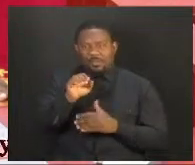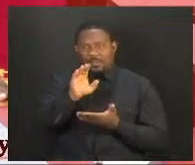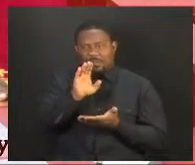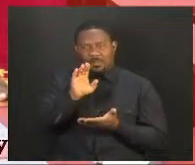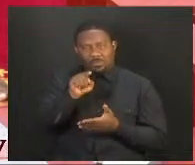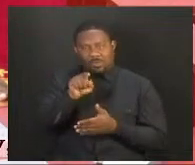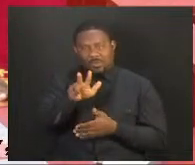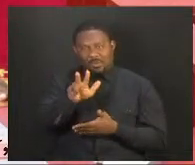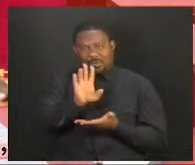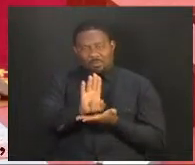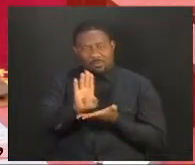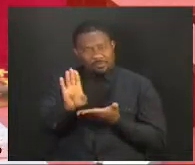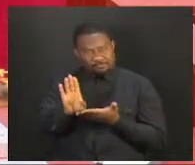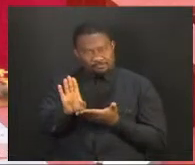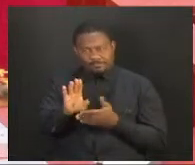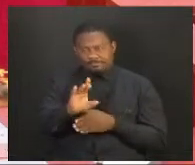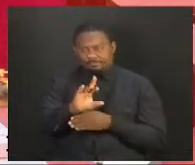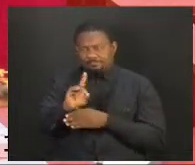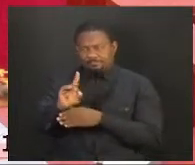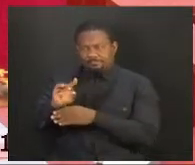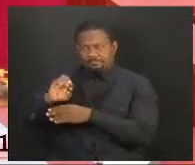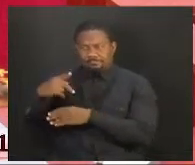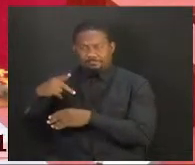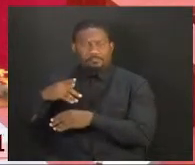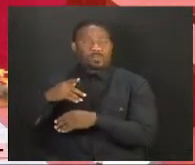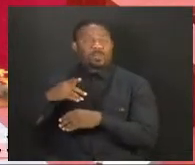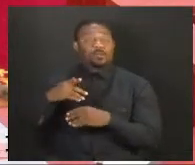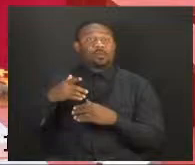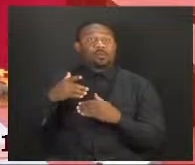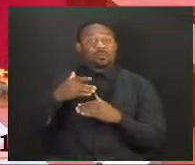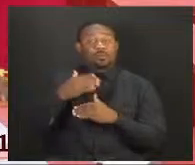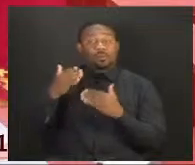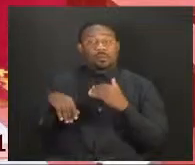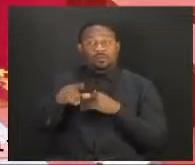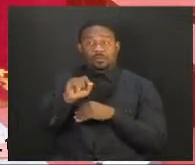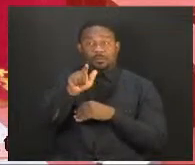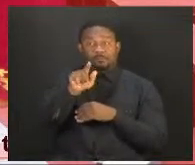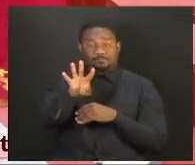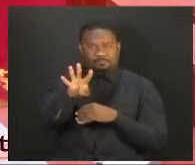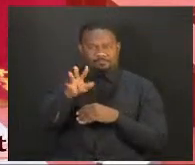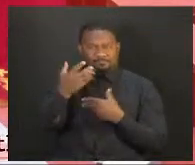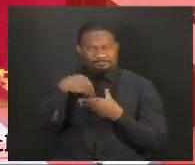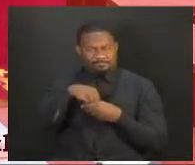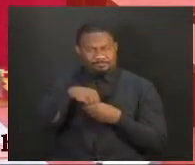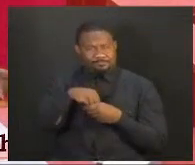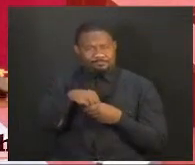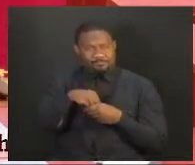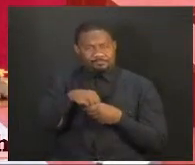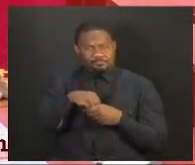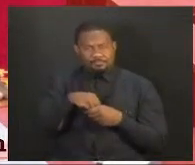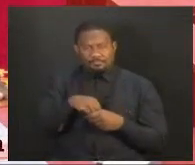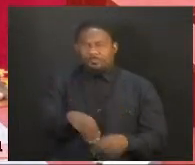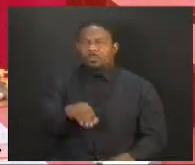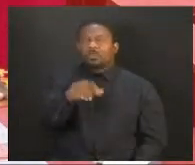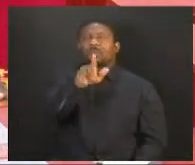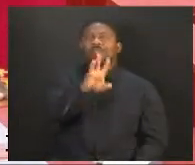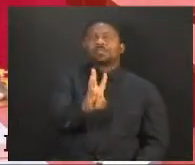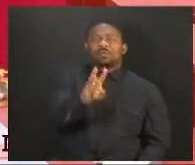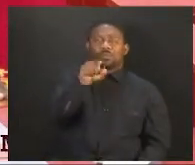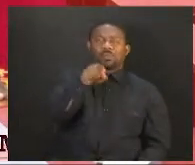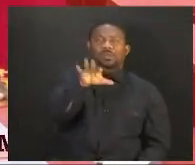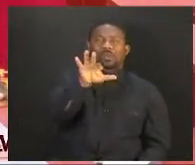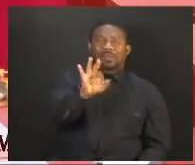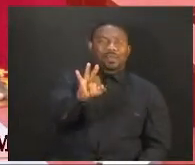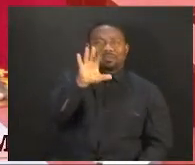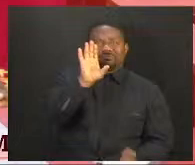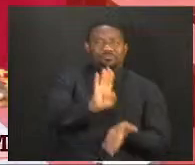financial sector cleanup exercise by end 2024. This includes 26.9 billion Ghana